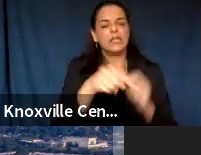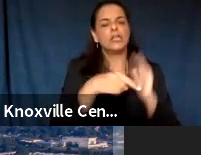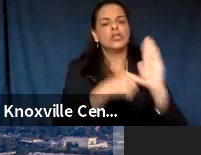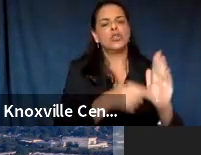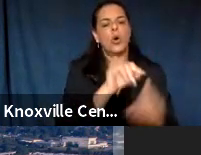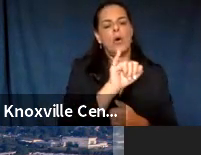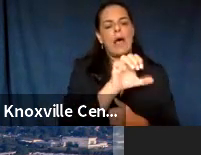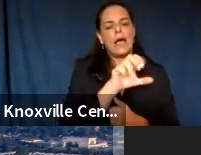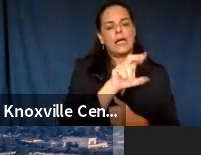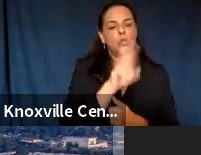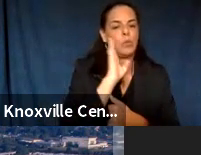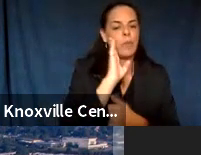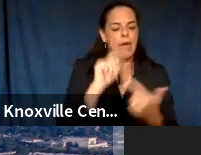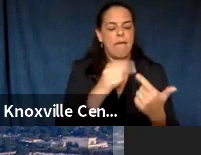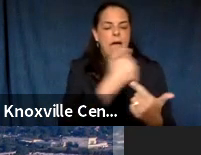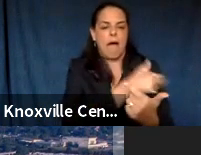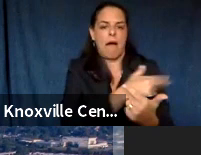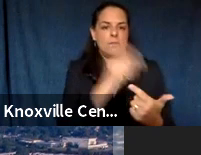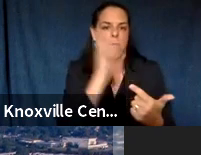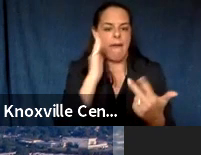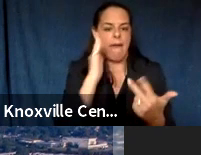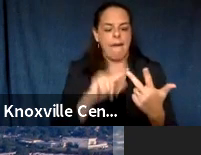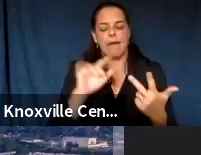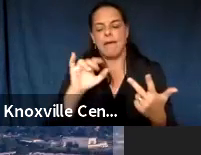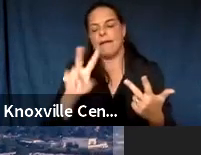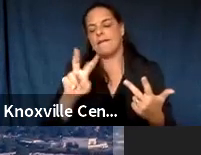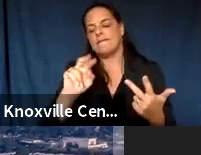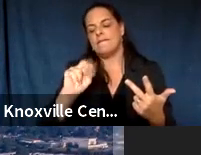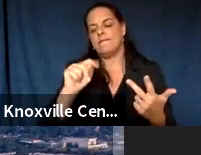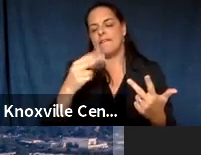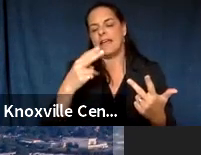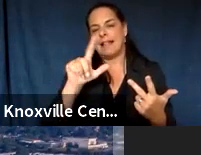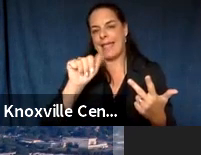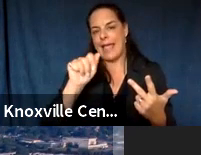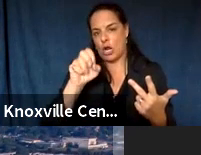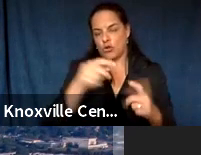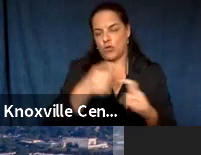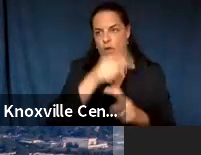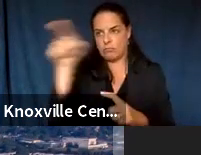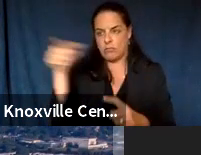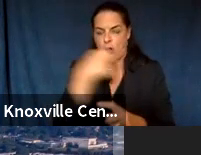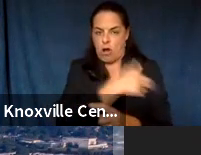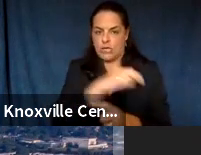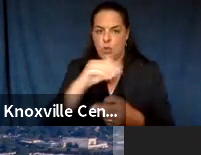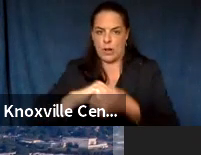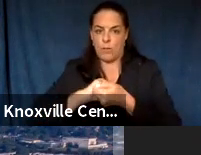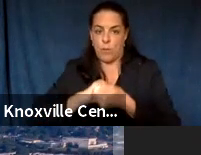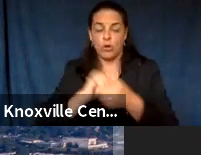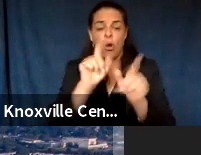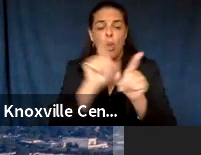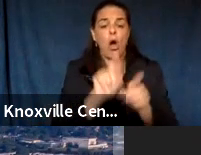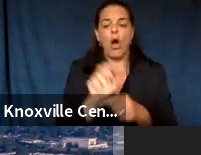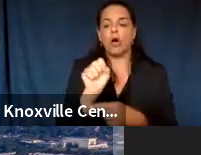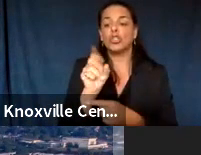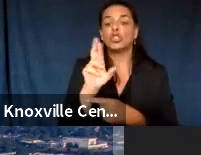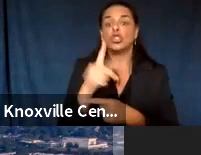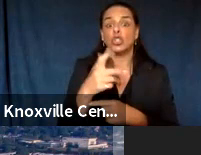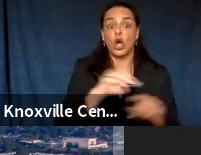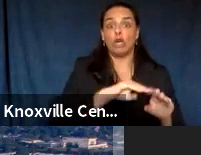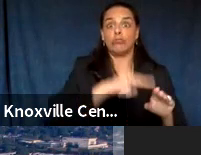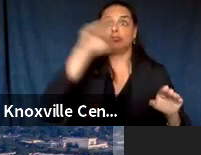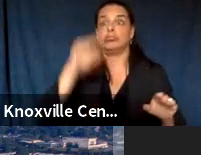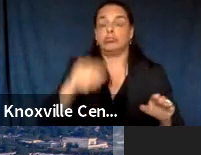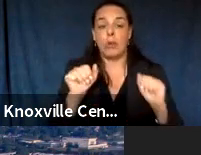and ventilators from our hospital partners. It also shows the additional surge capacity for these categories, as well as the COVID